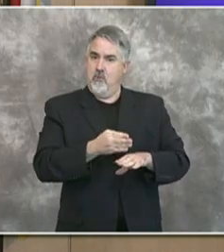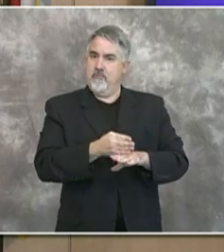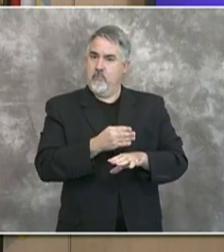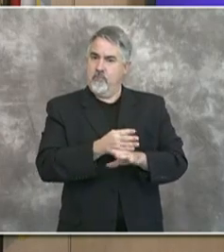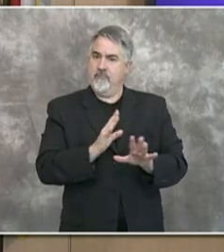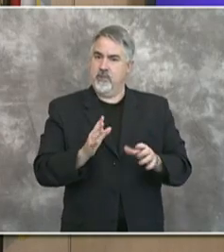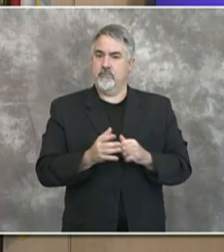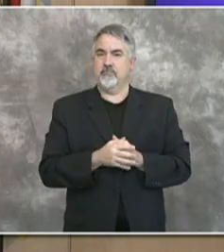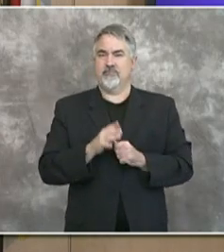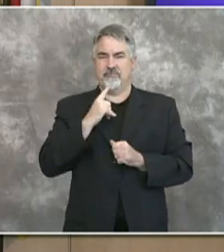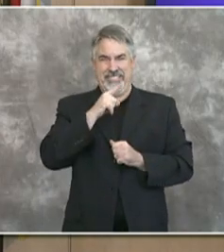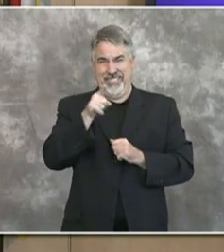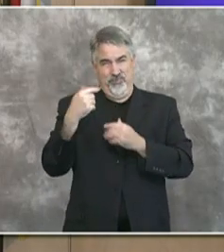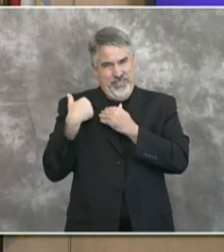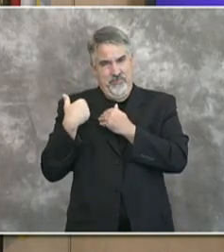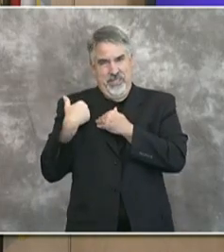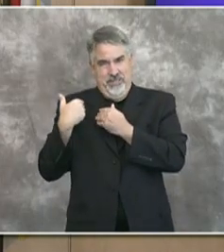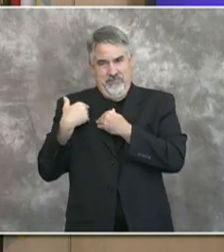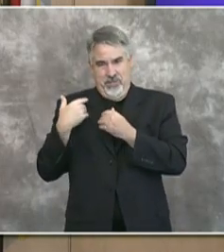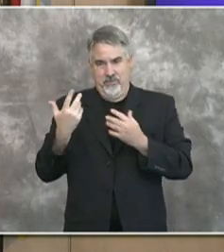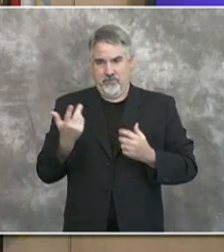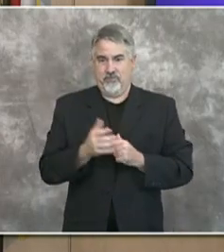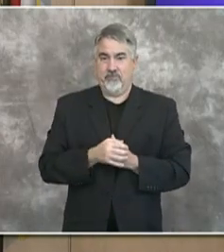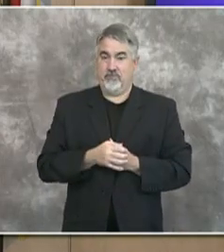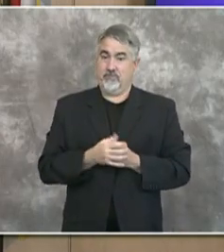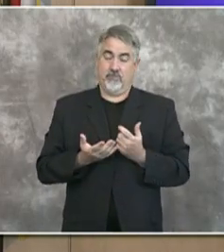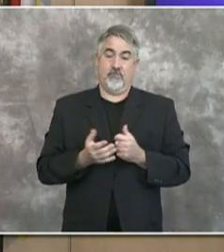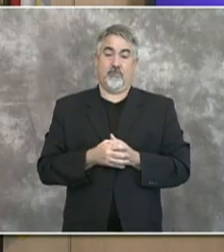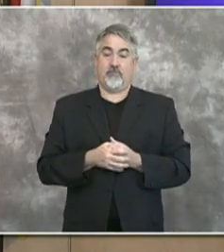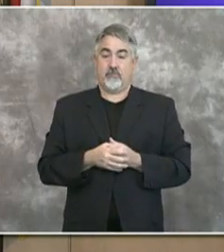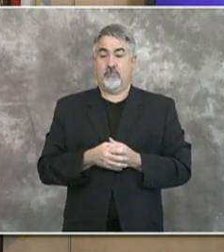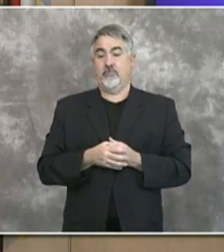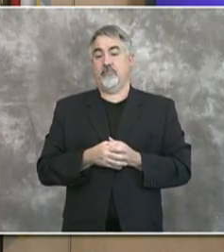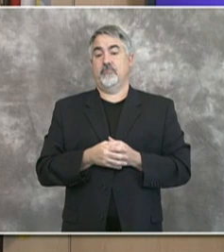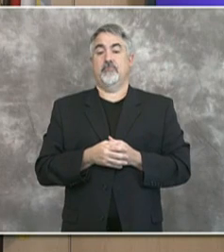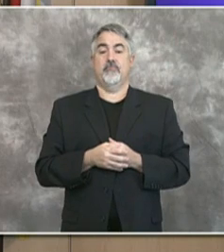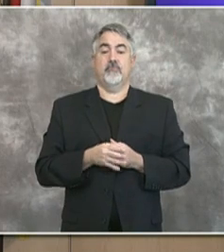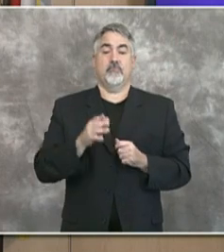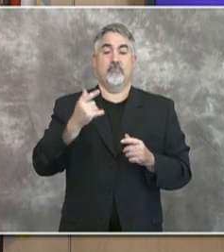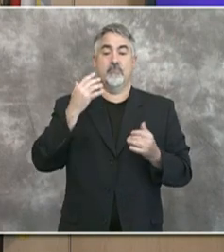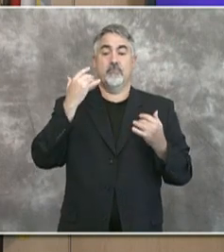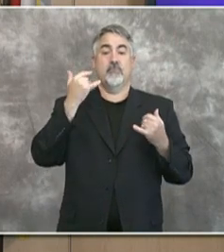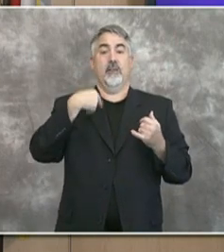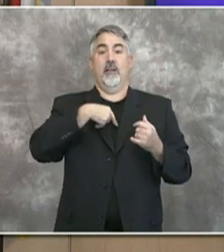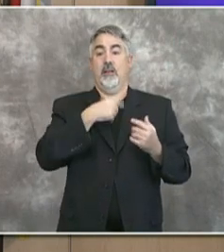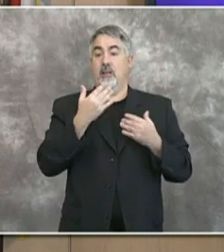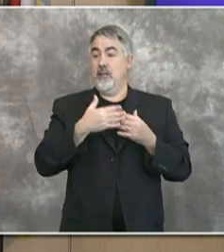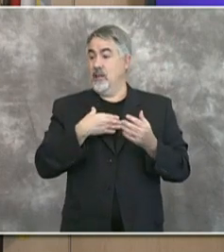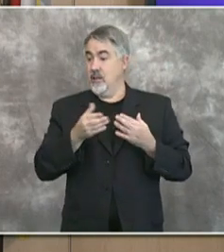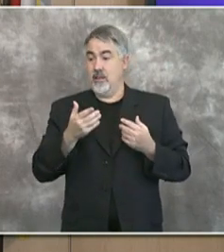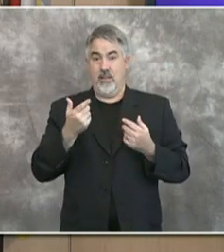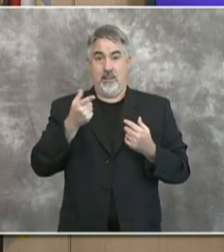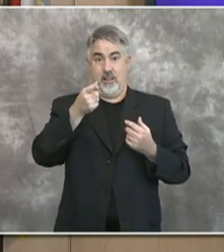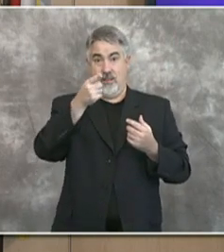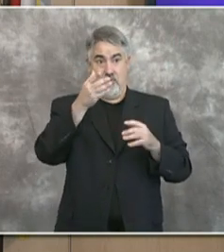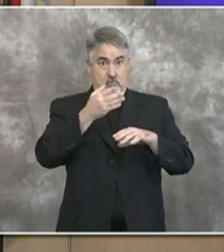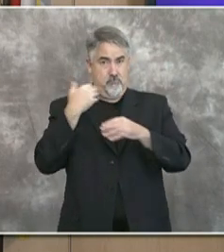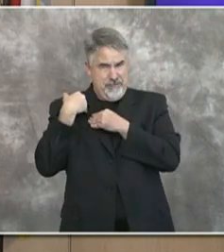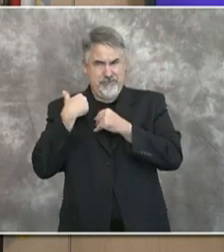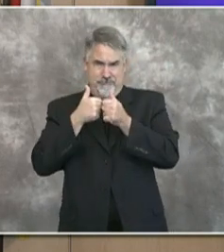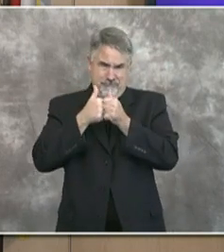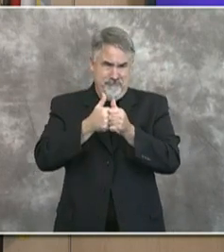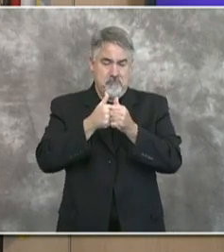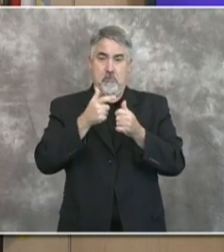move forward in these is what will determine each turn of the dial. And if we have the ability to continue to move, to ease restrictions, to